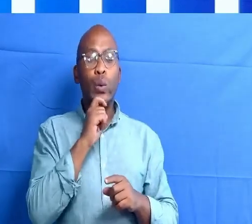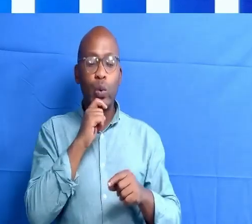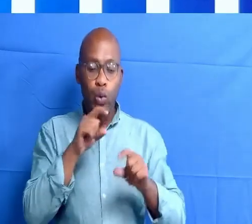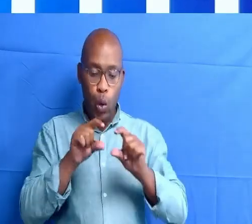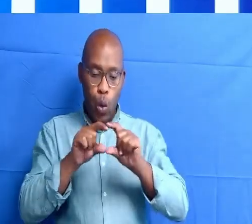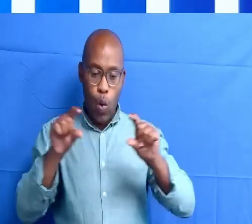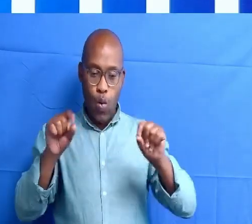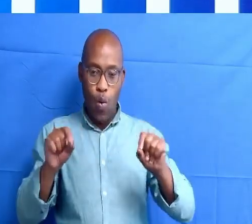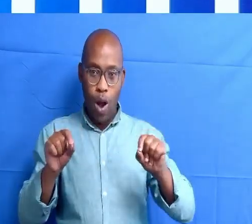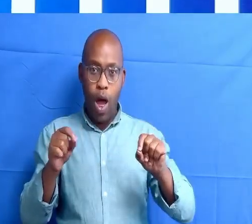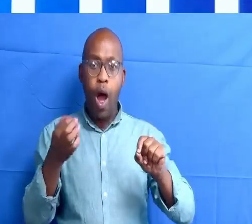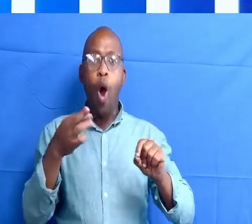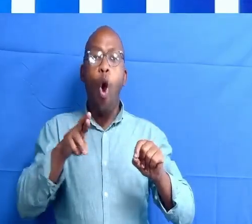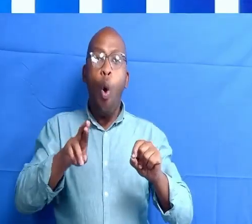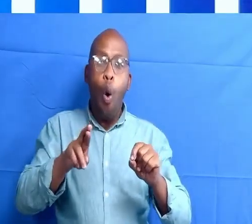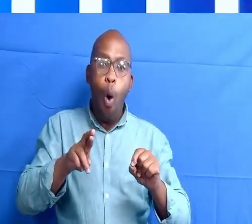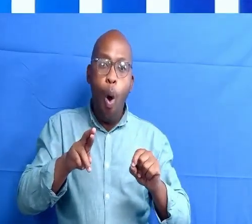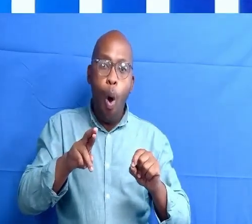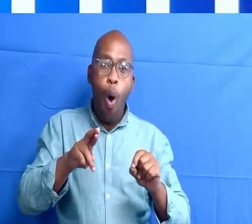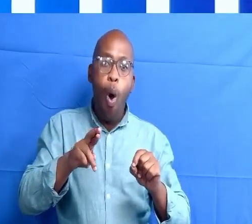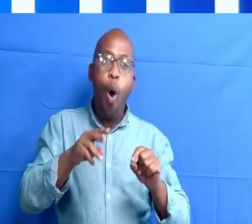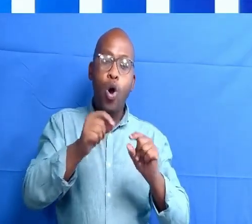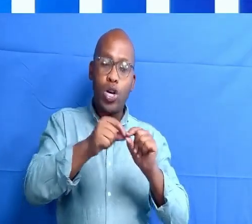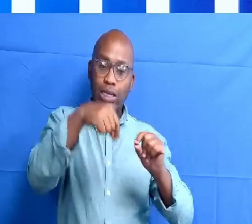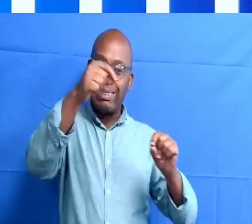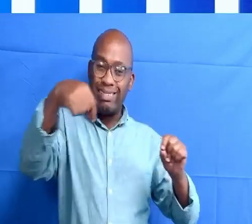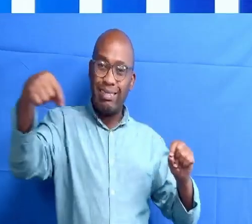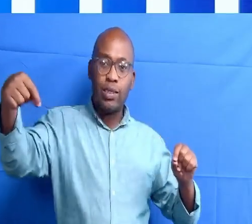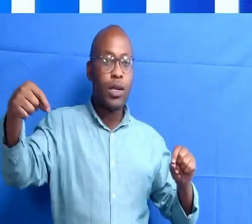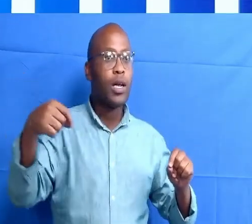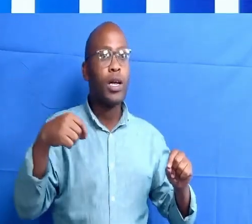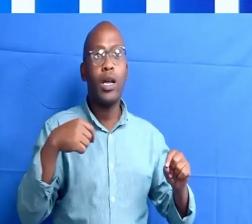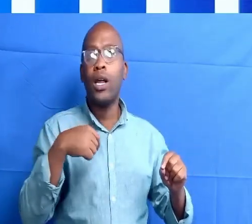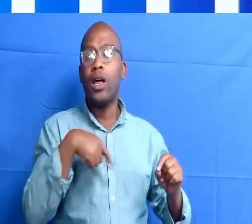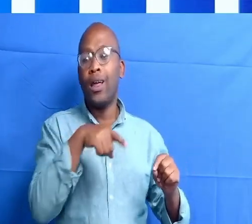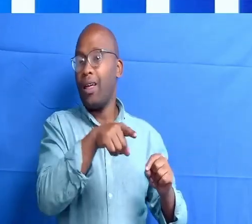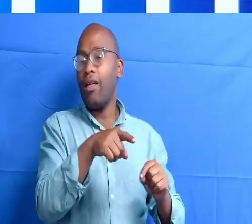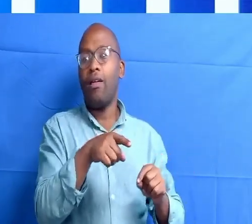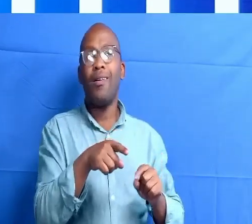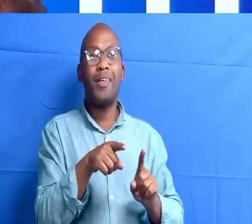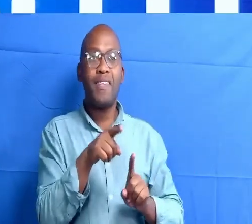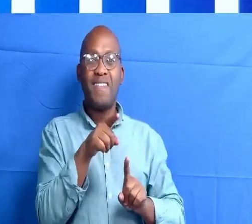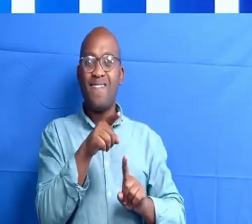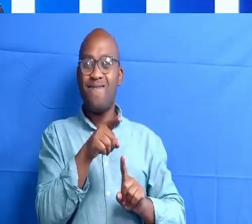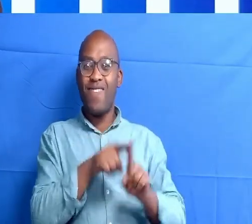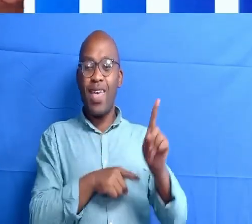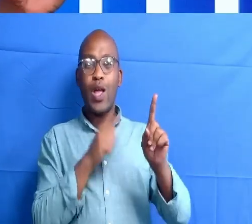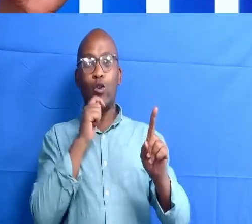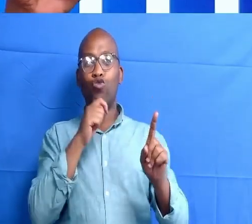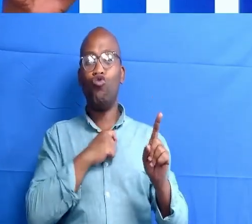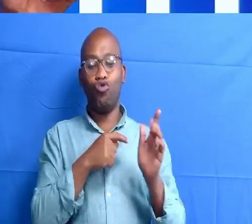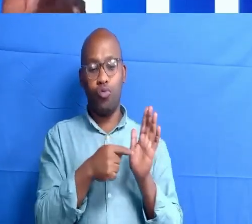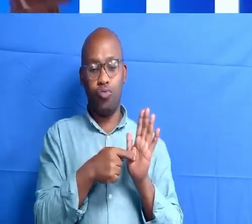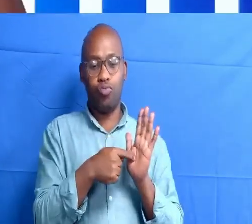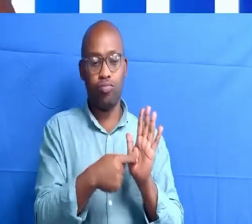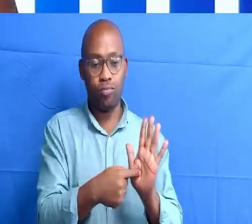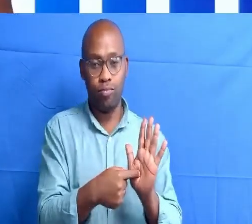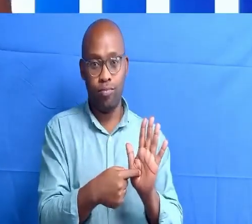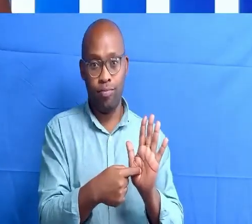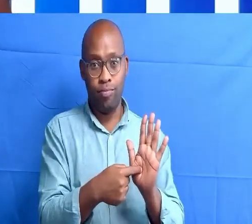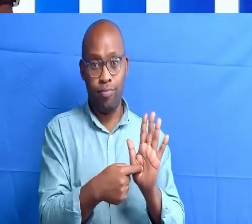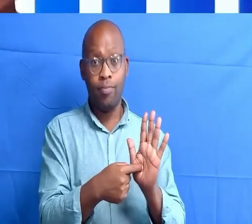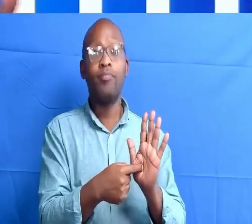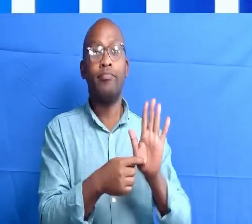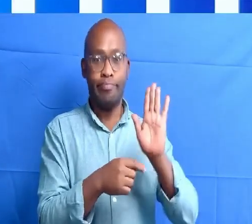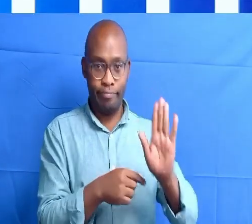markings obtained using bar scales tends to be less accurate. So an advantage